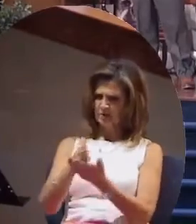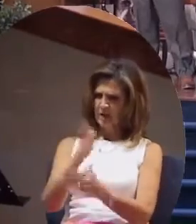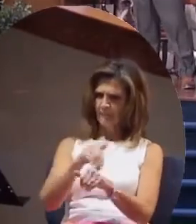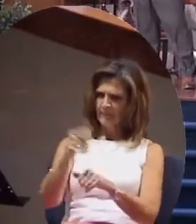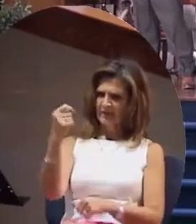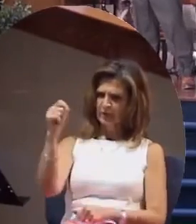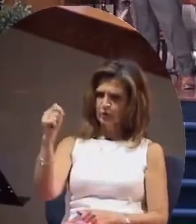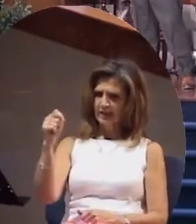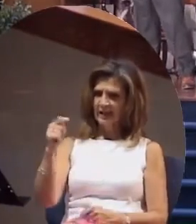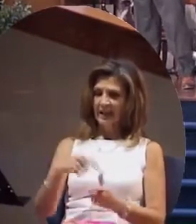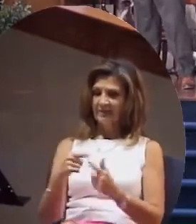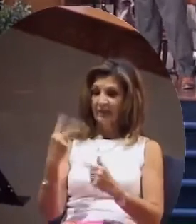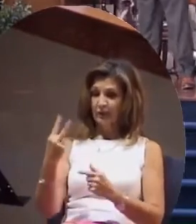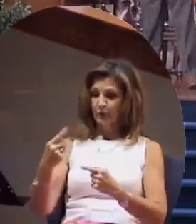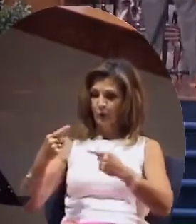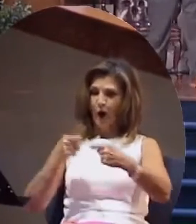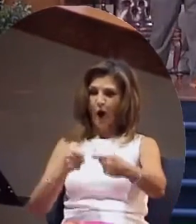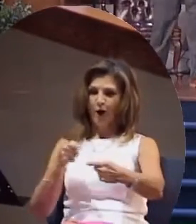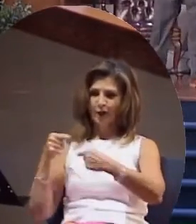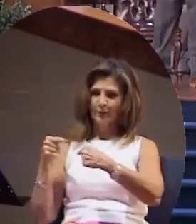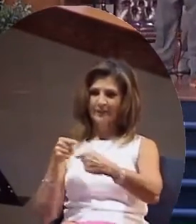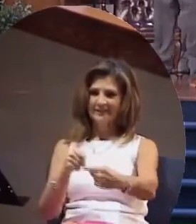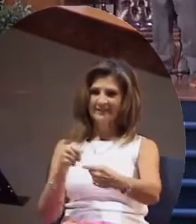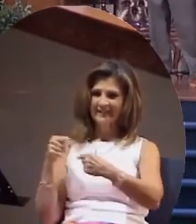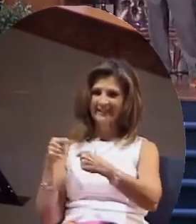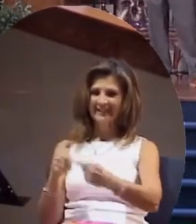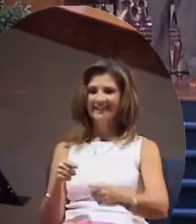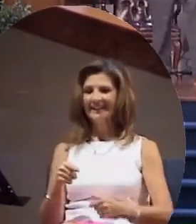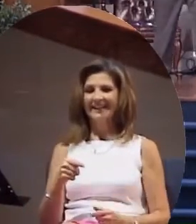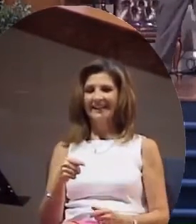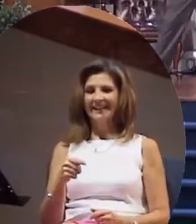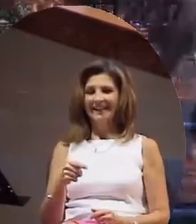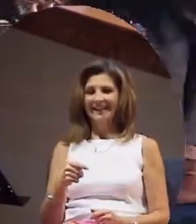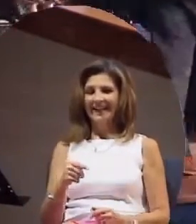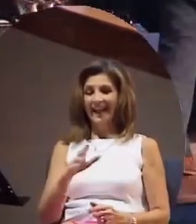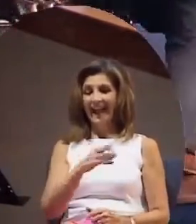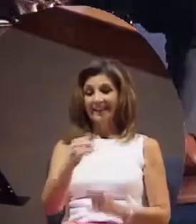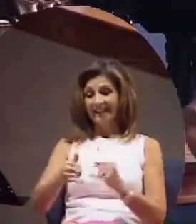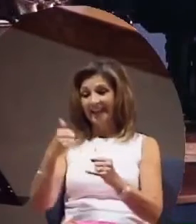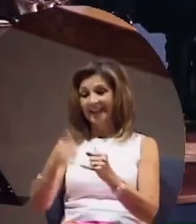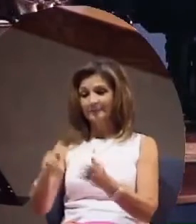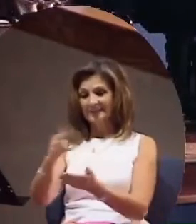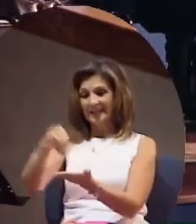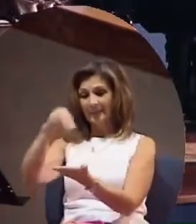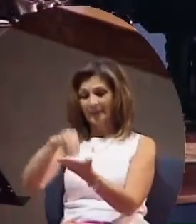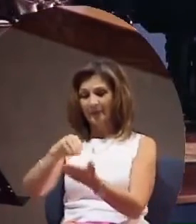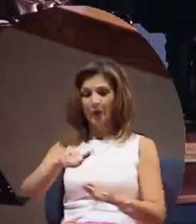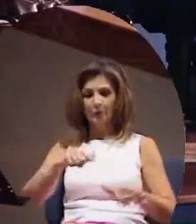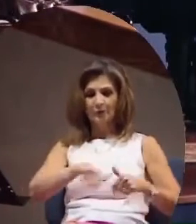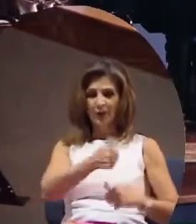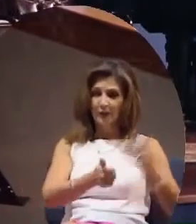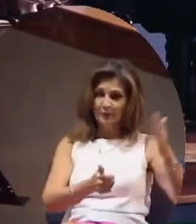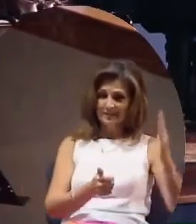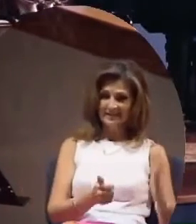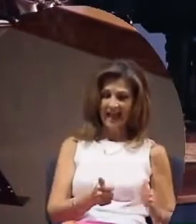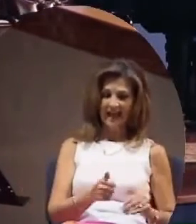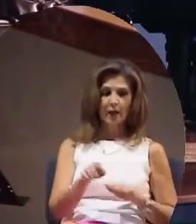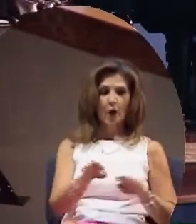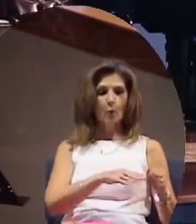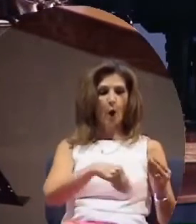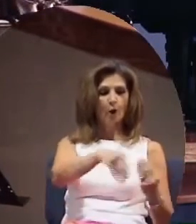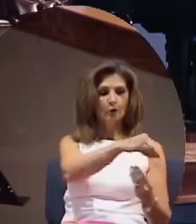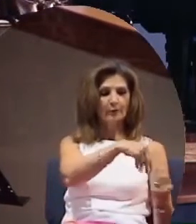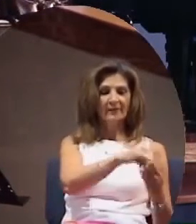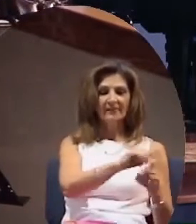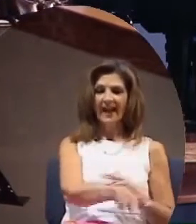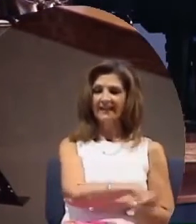tree. Well, then there two are arguing. Well, come to find out, it was in the middle between there. Well, we go to the other side. We're just walking around. That